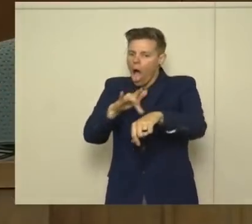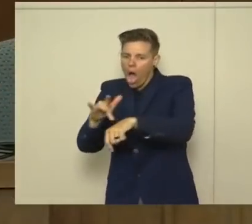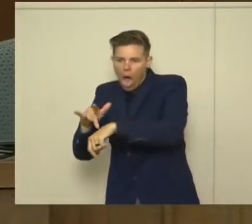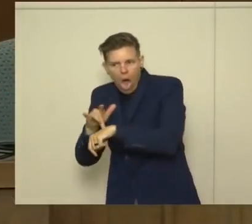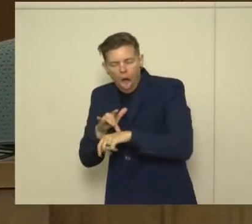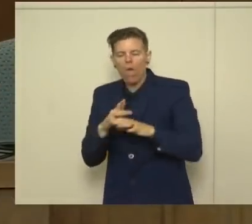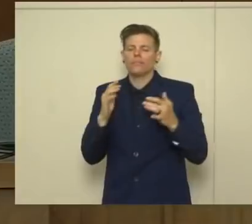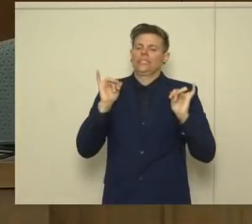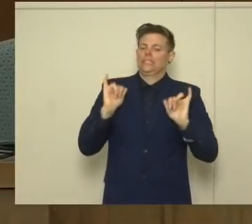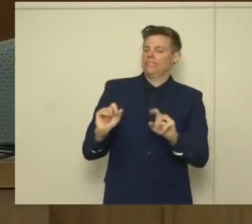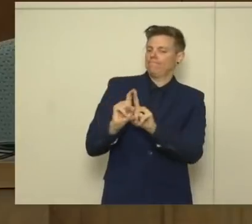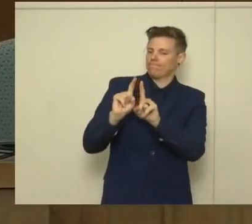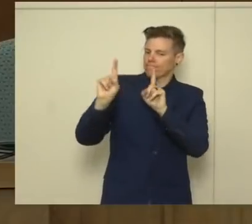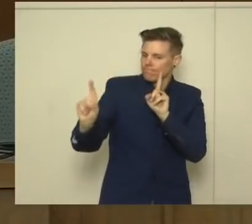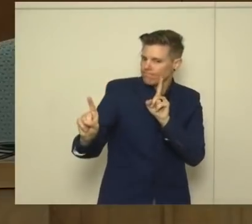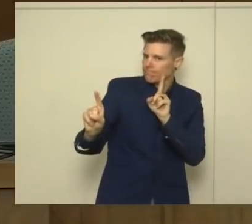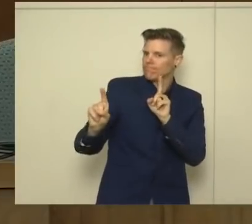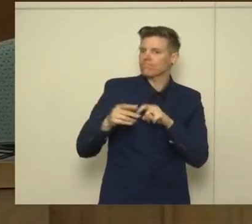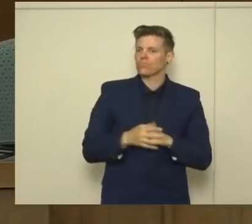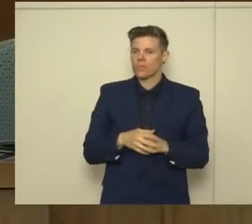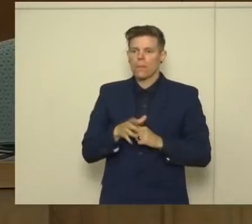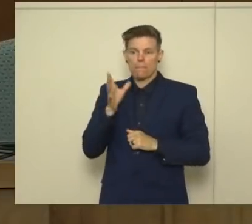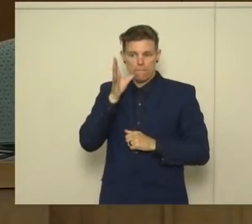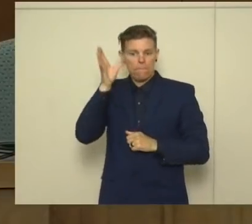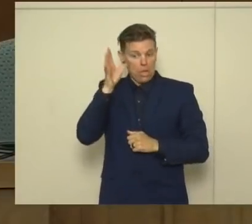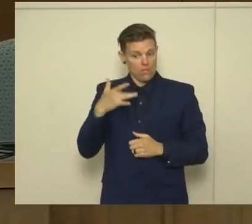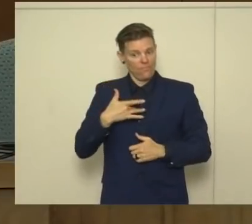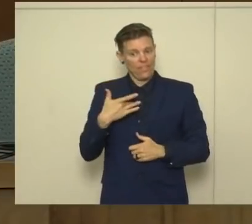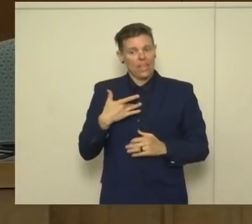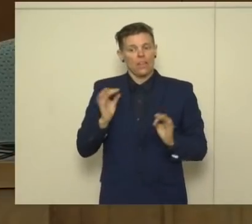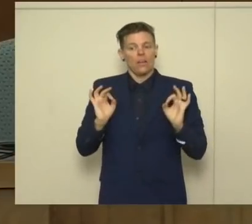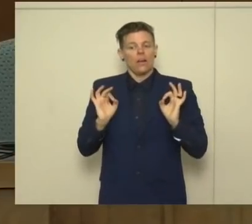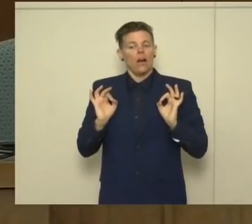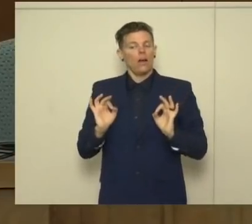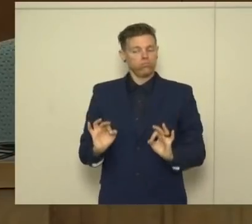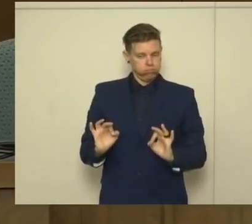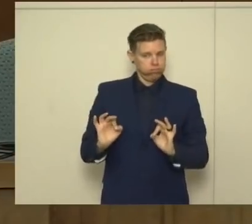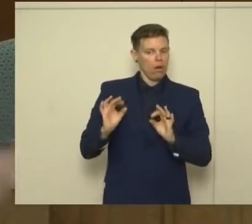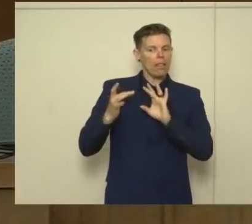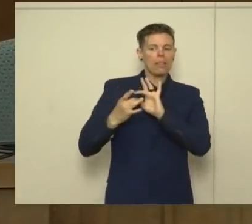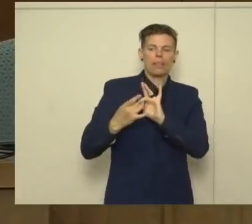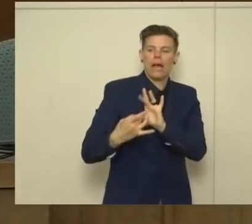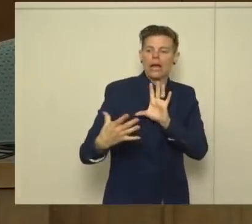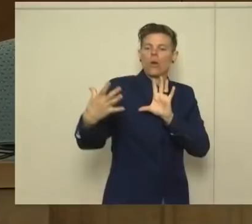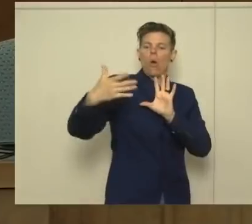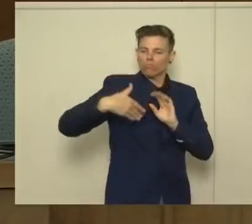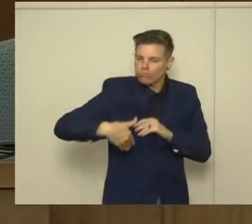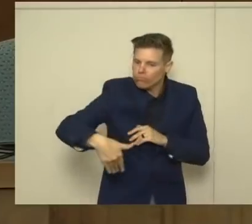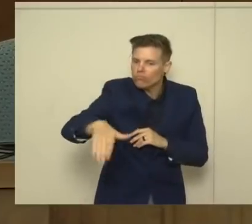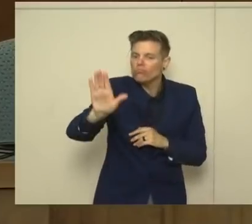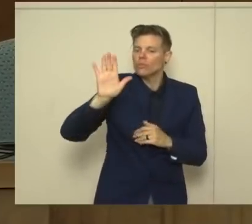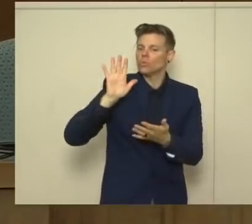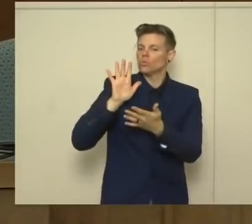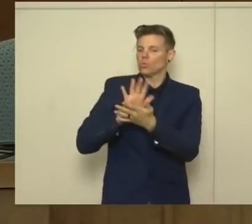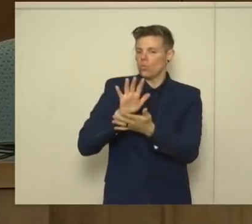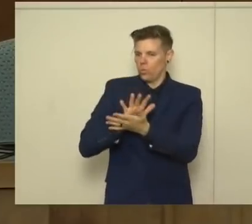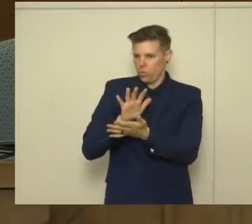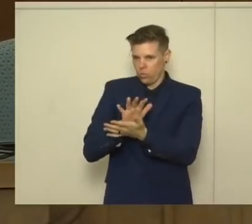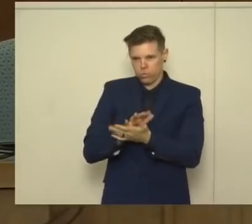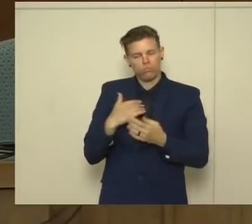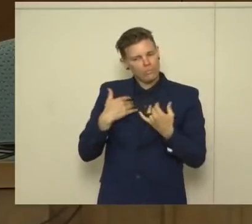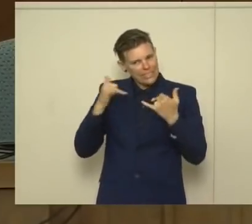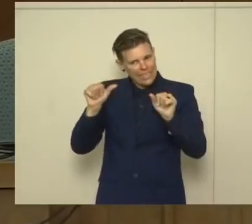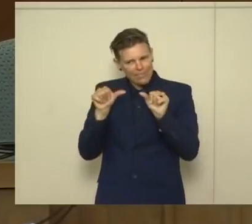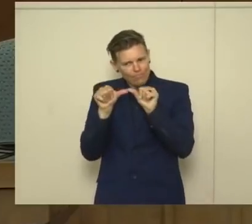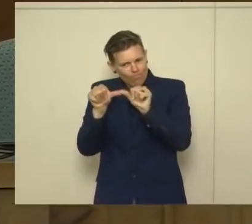distance, that they'll be in a safe environment. So we're continuing to work on that math. All the details will be made publicly available. When